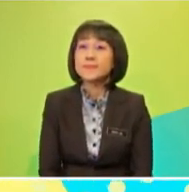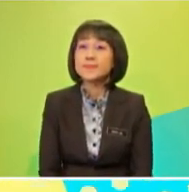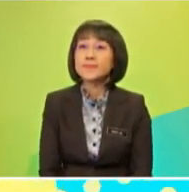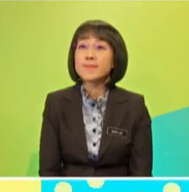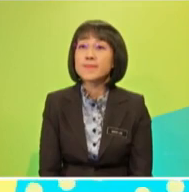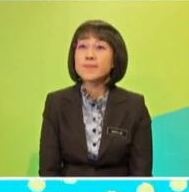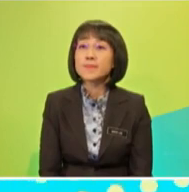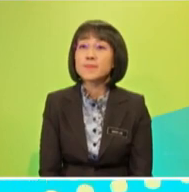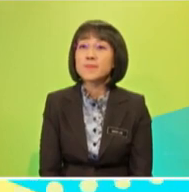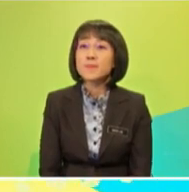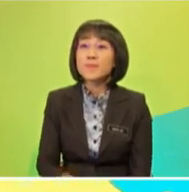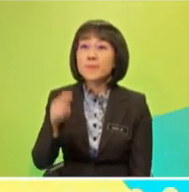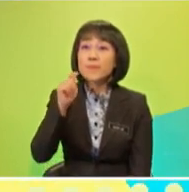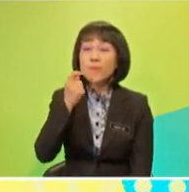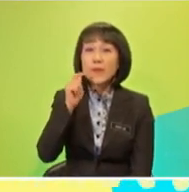Teshna Shri.